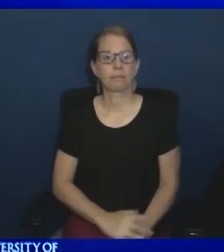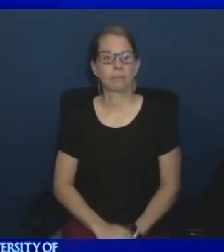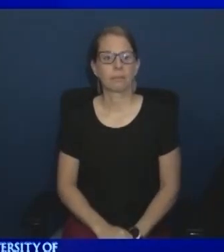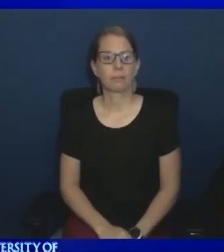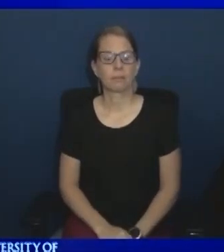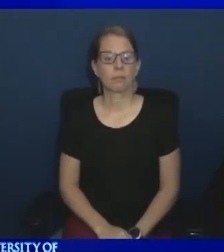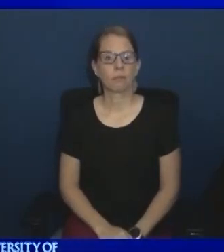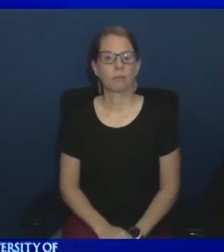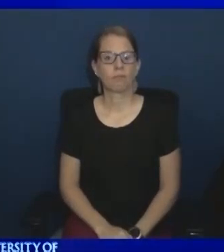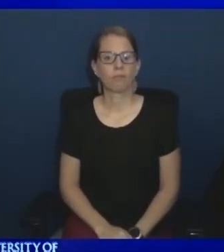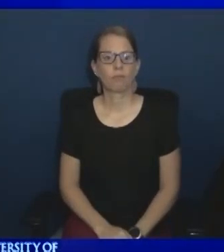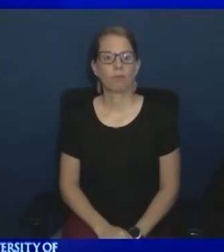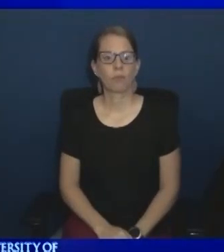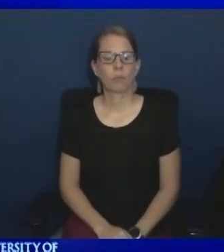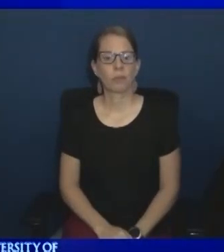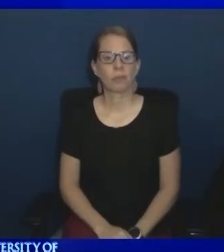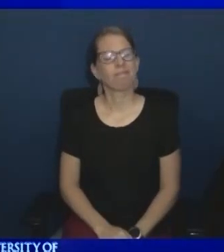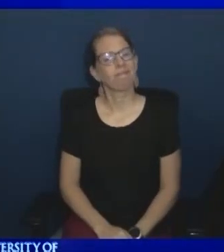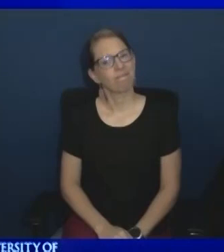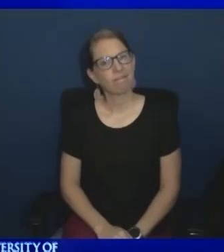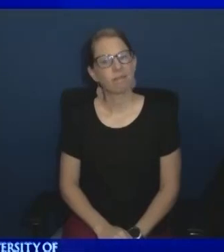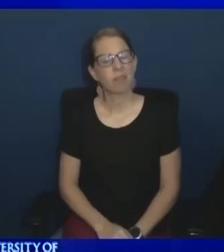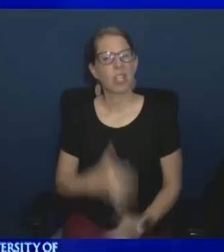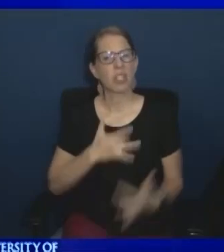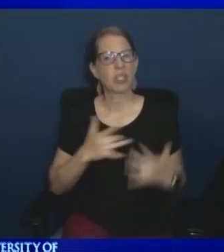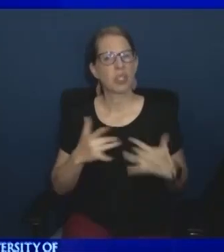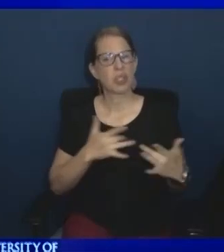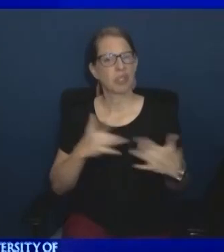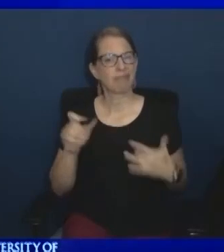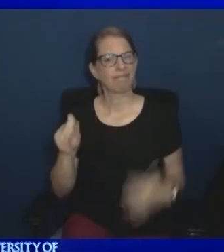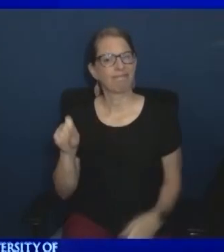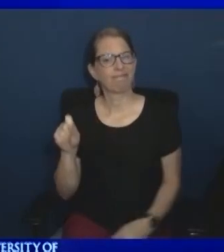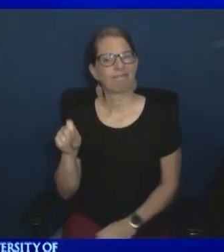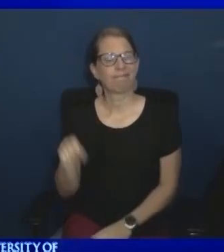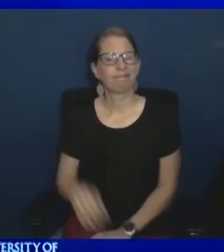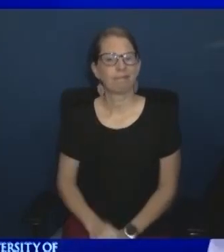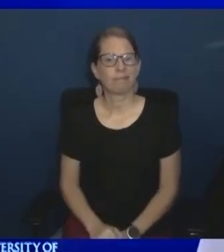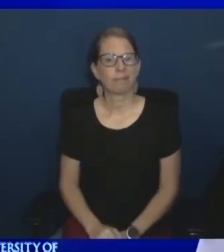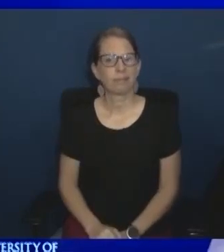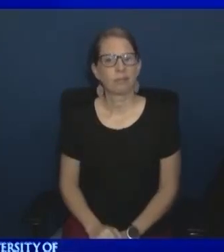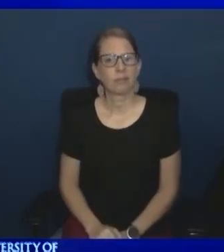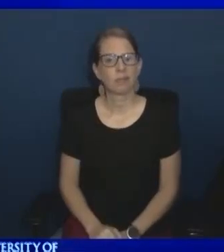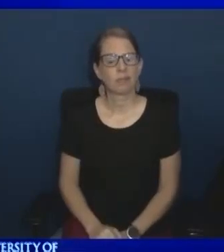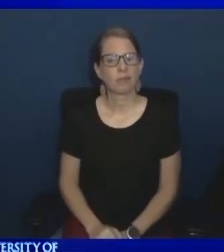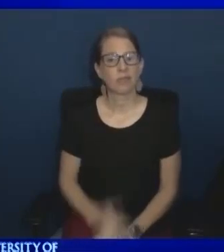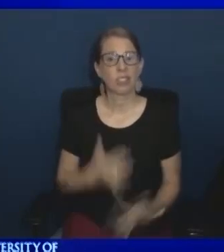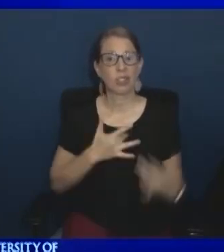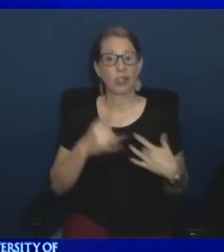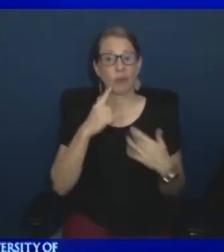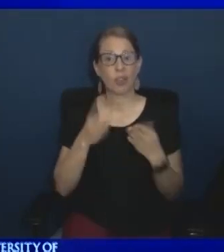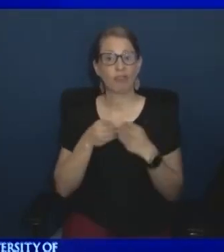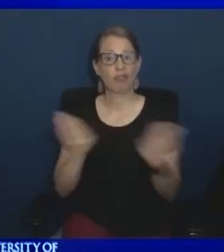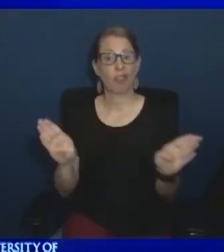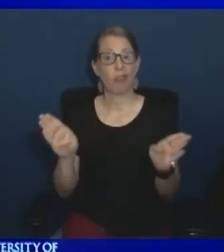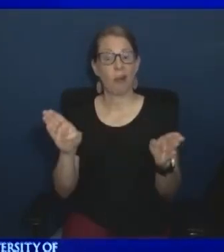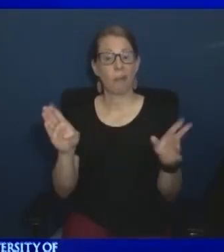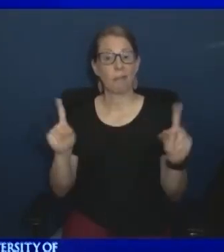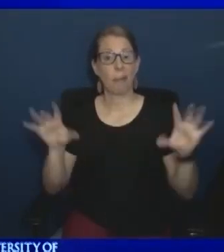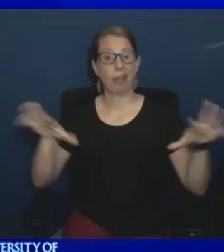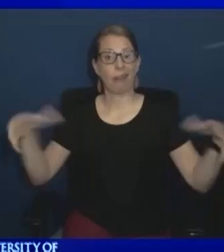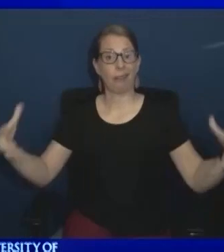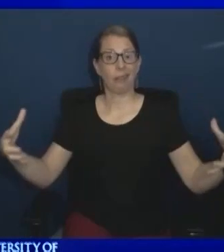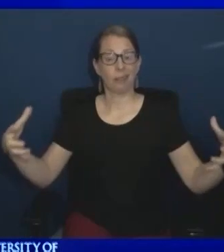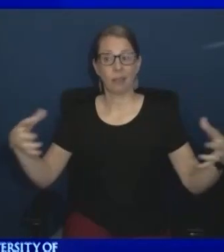can be a point of trouble for the general public. I mean, we've heard a lot of different messages, and the messages